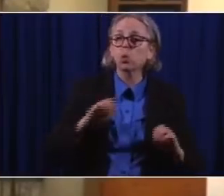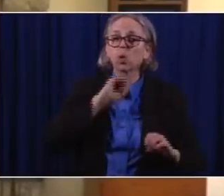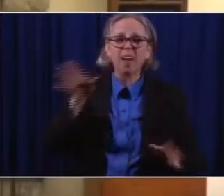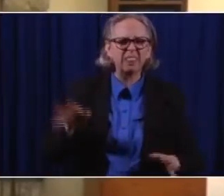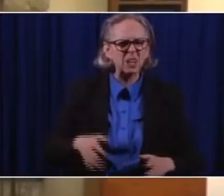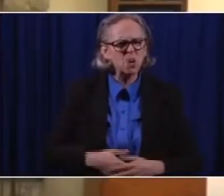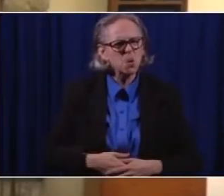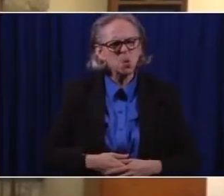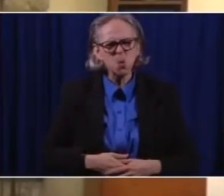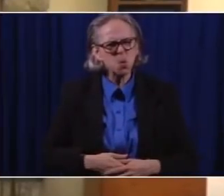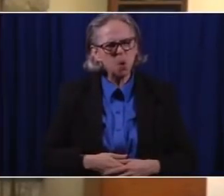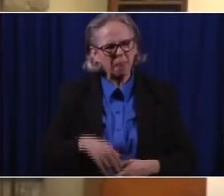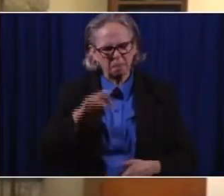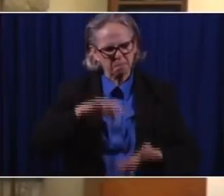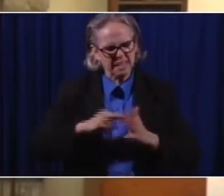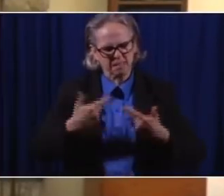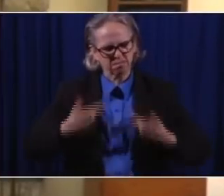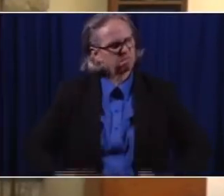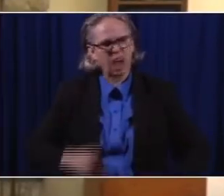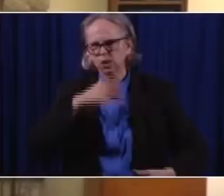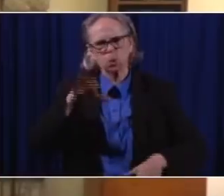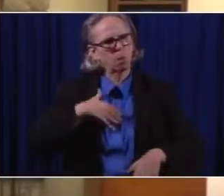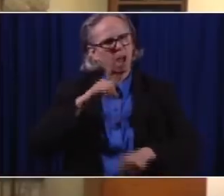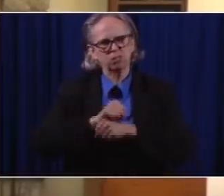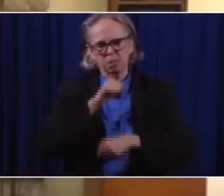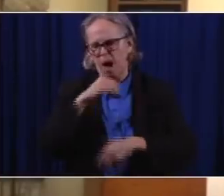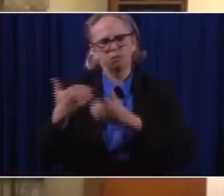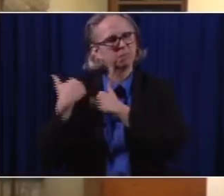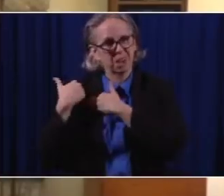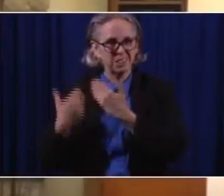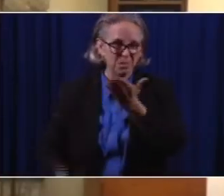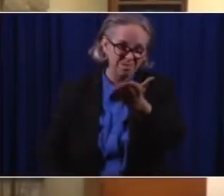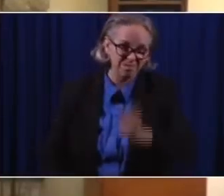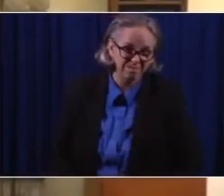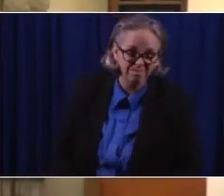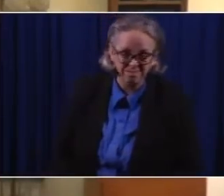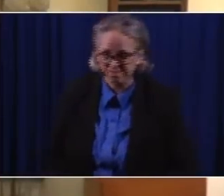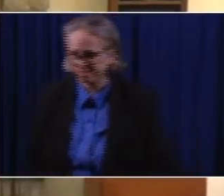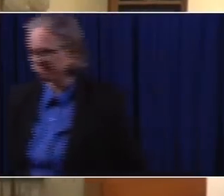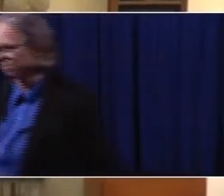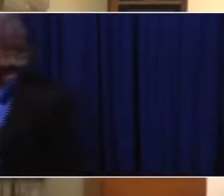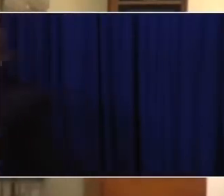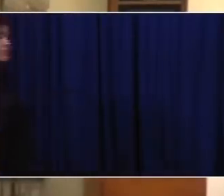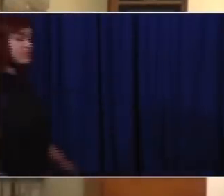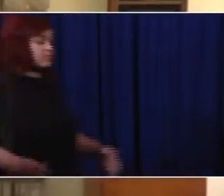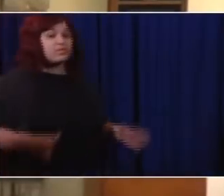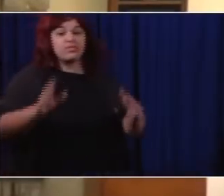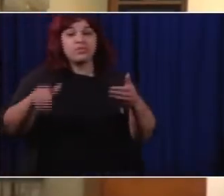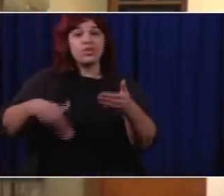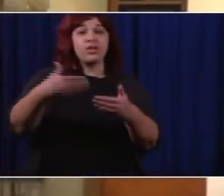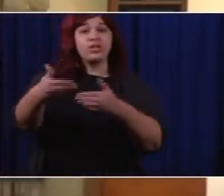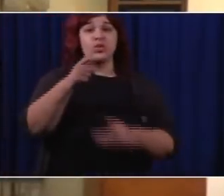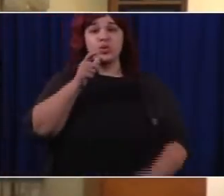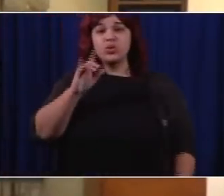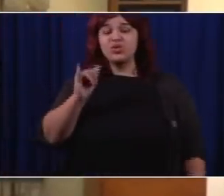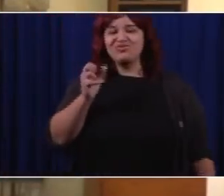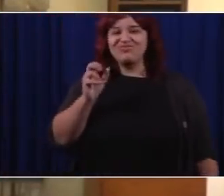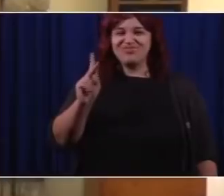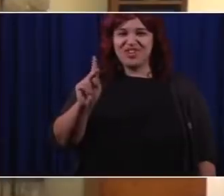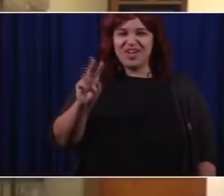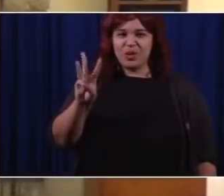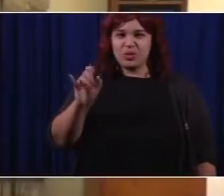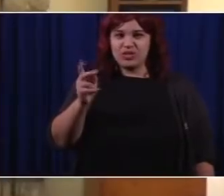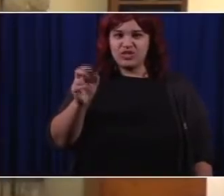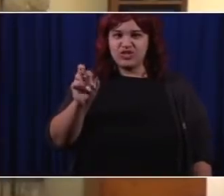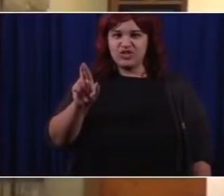Next question is from Jack Windsor at WMFD in Mansfield. Hey, Jack. Hi, Governor. In communication